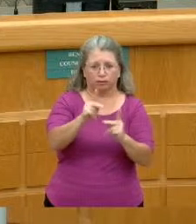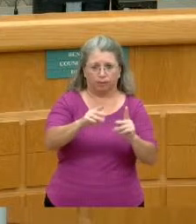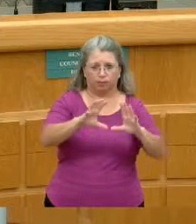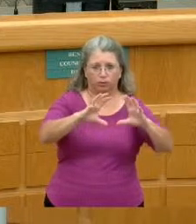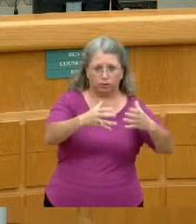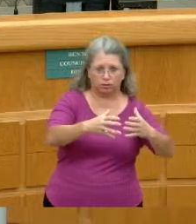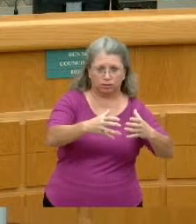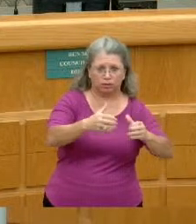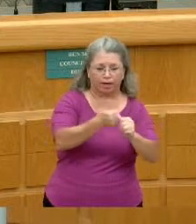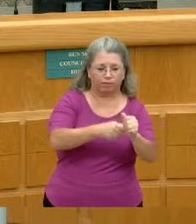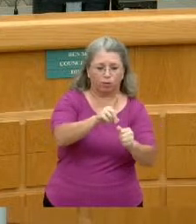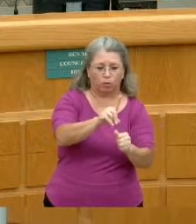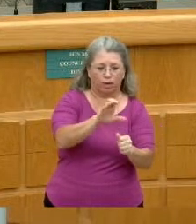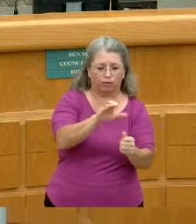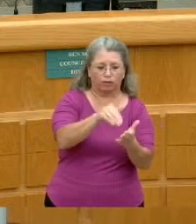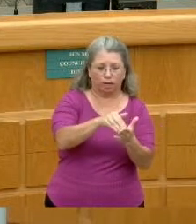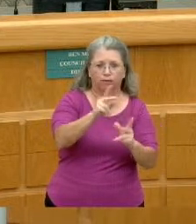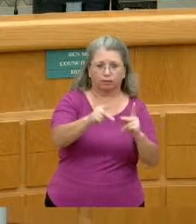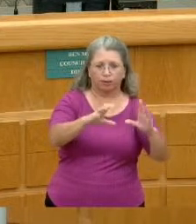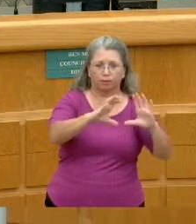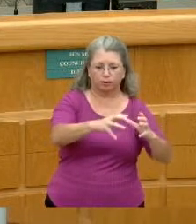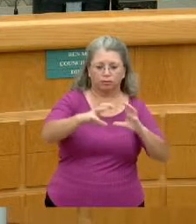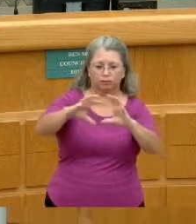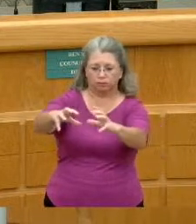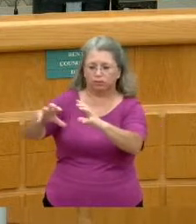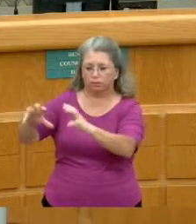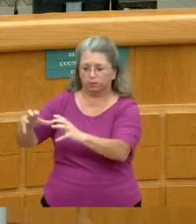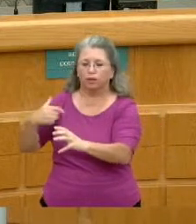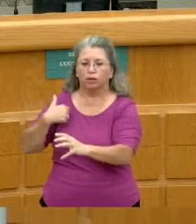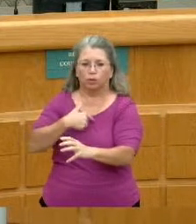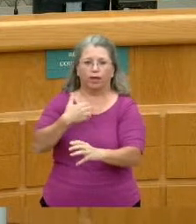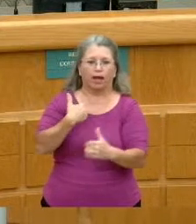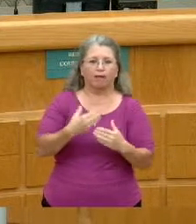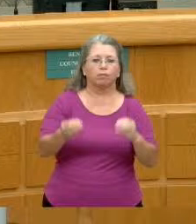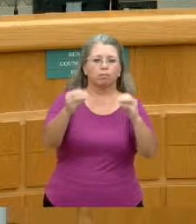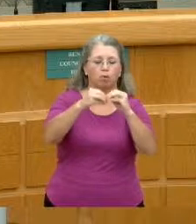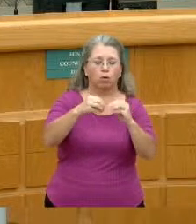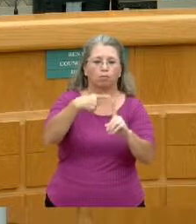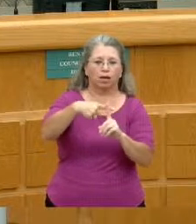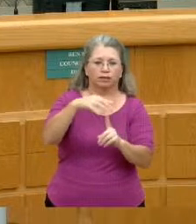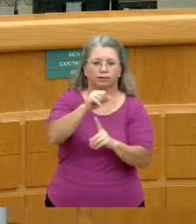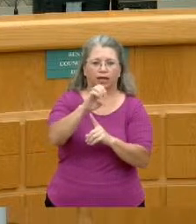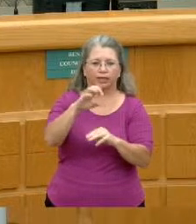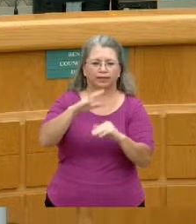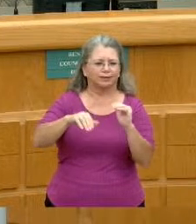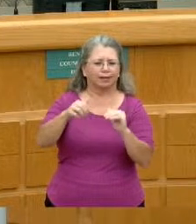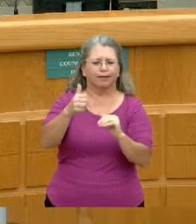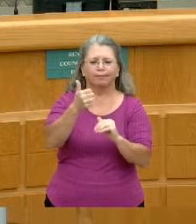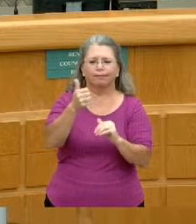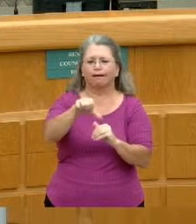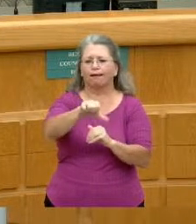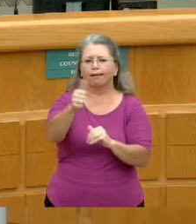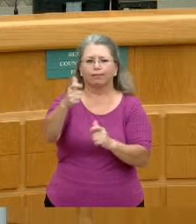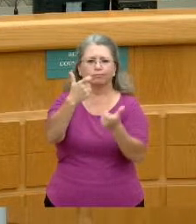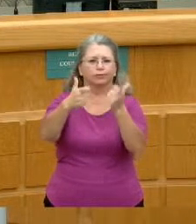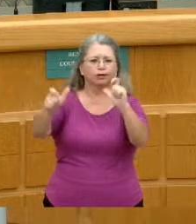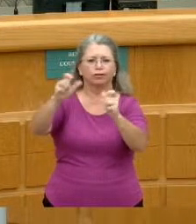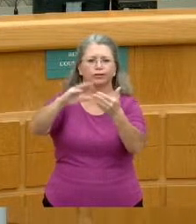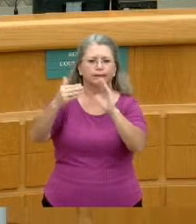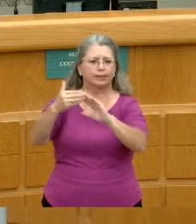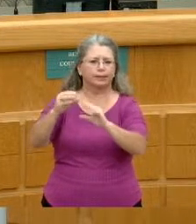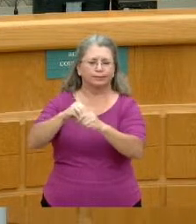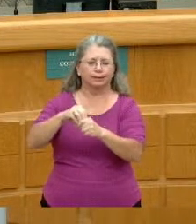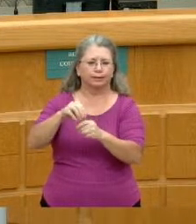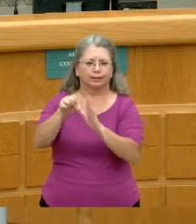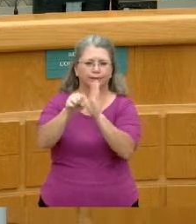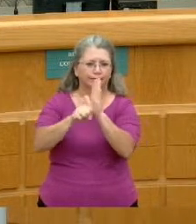news. So we have more cases per capita as a county than any other metropolitan county in the state of Texas.